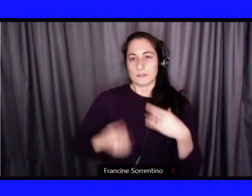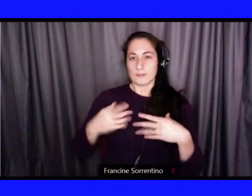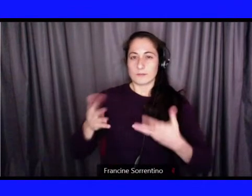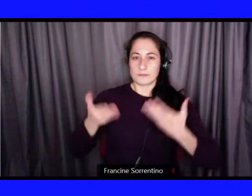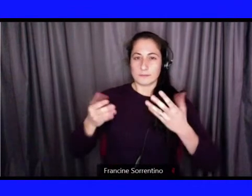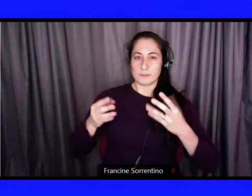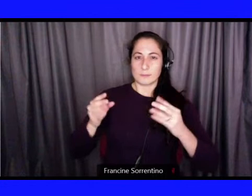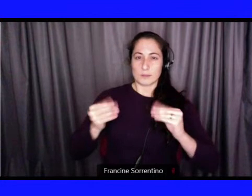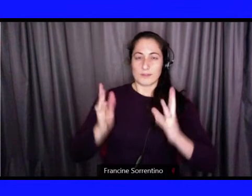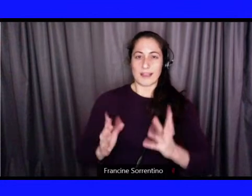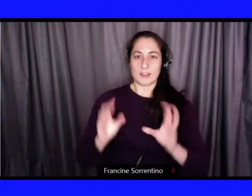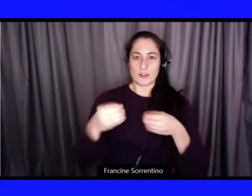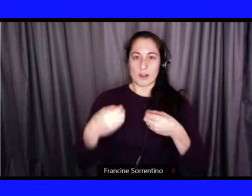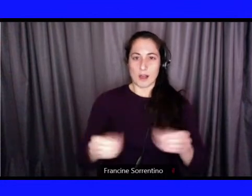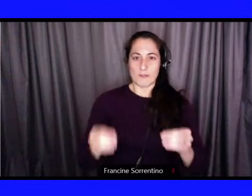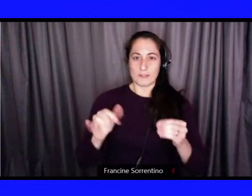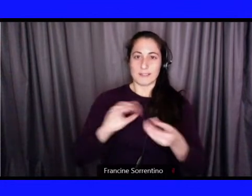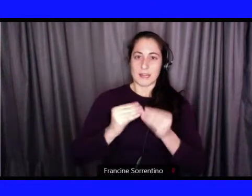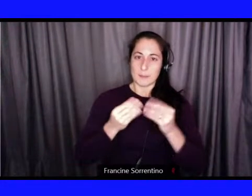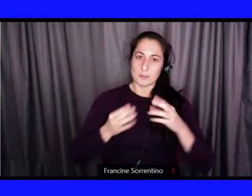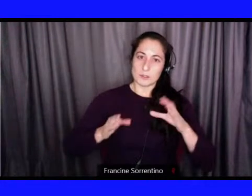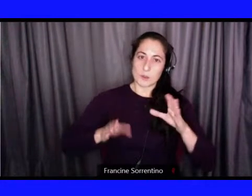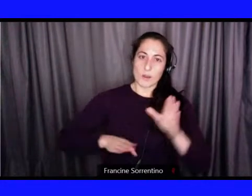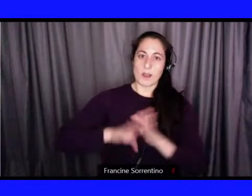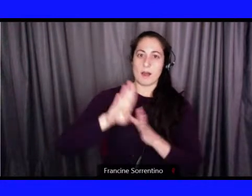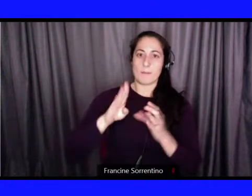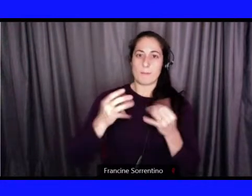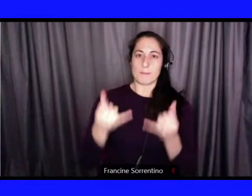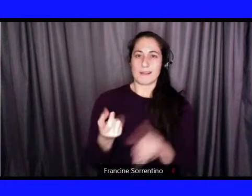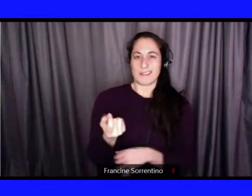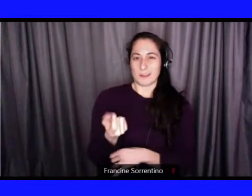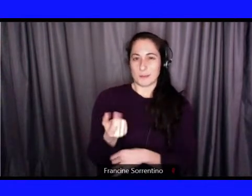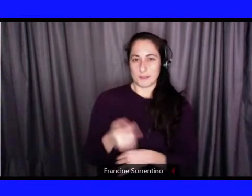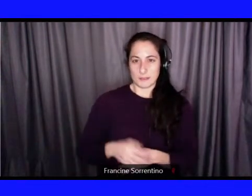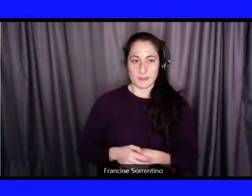us almost in Kaiser territory for my chart.